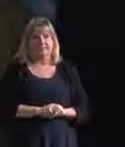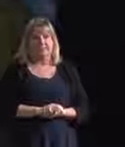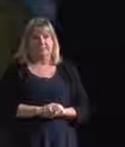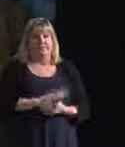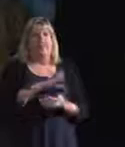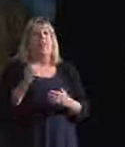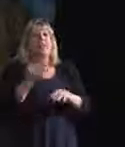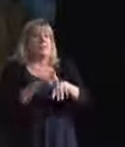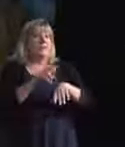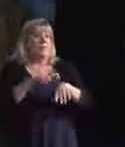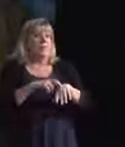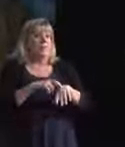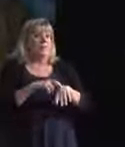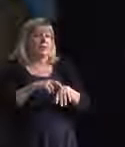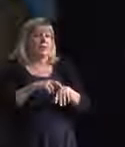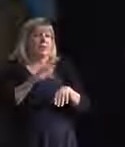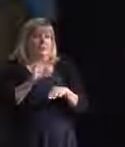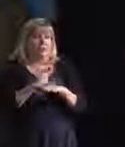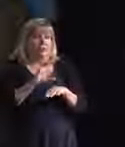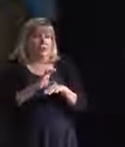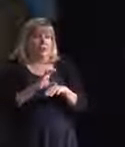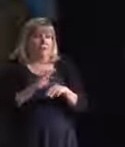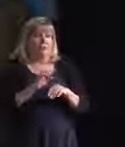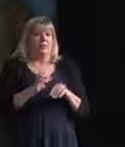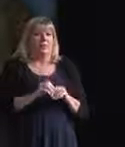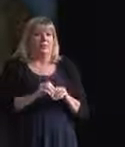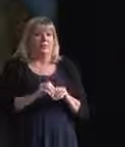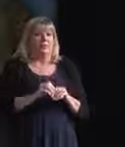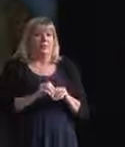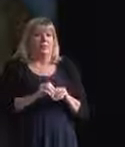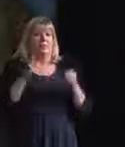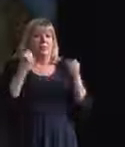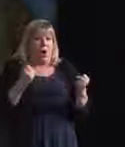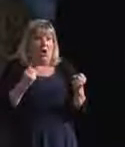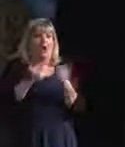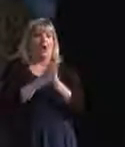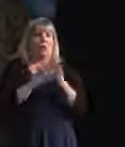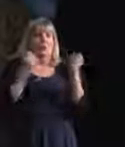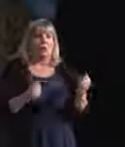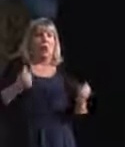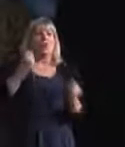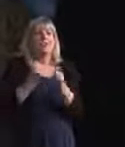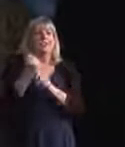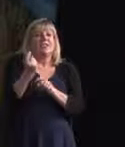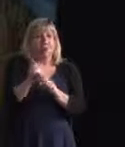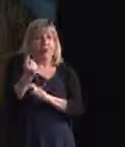And the Dominican Episcopal Church, strong and growing stronger each year,